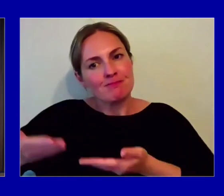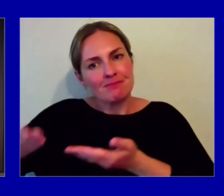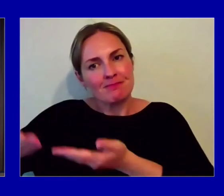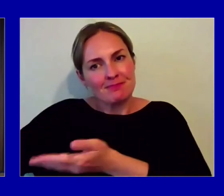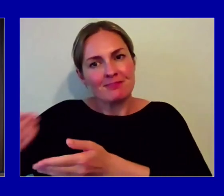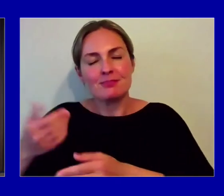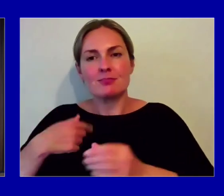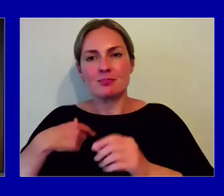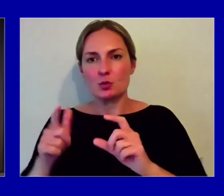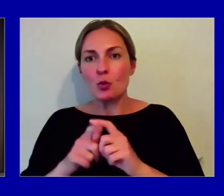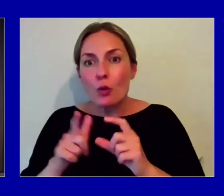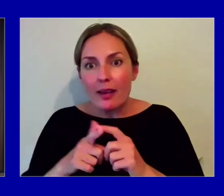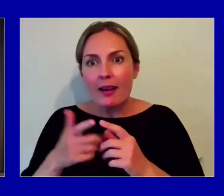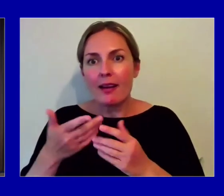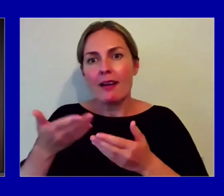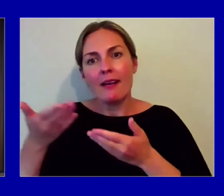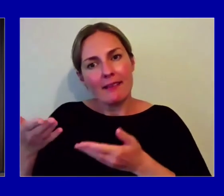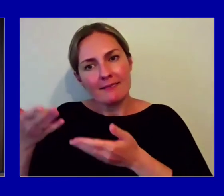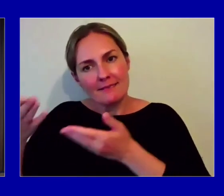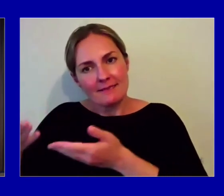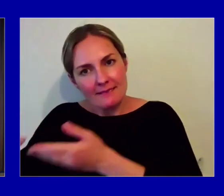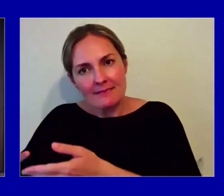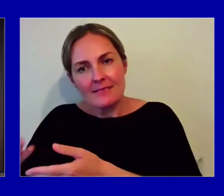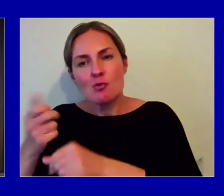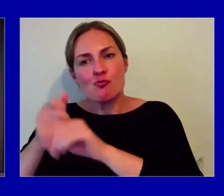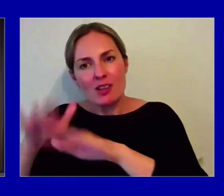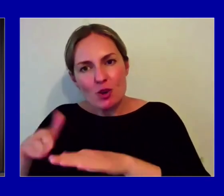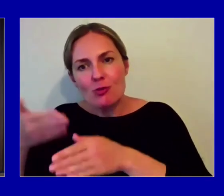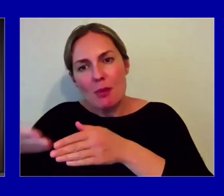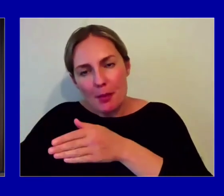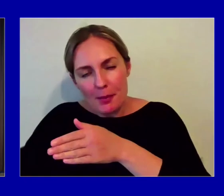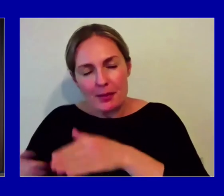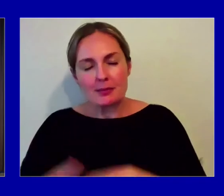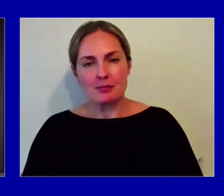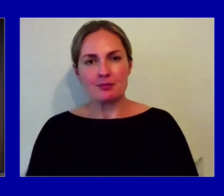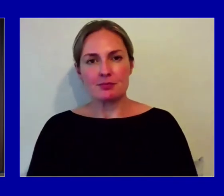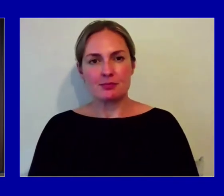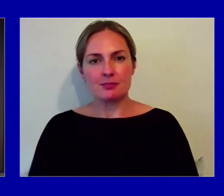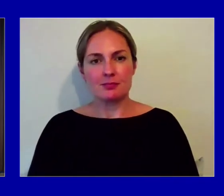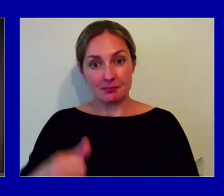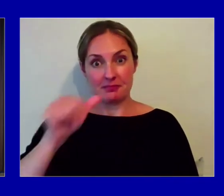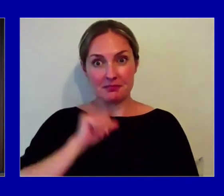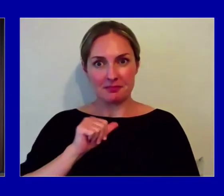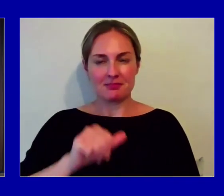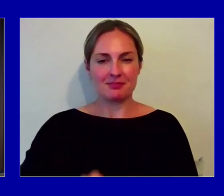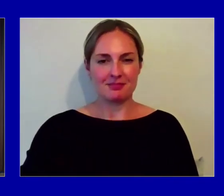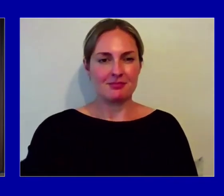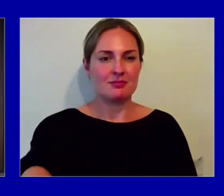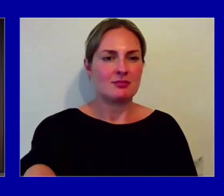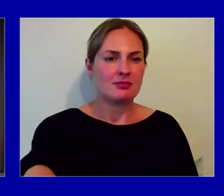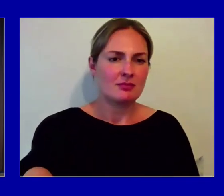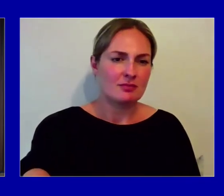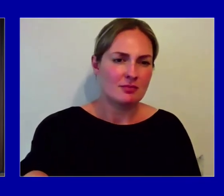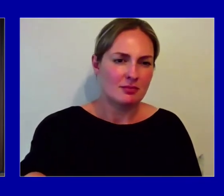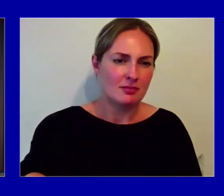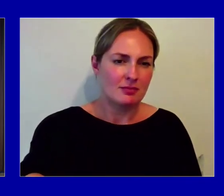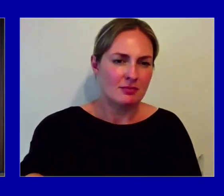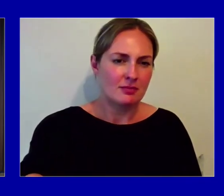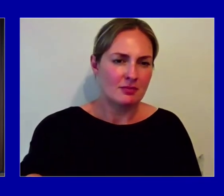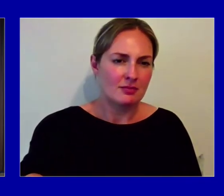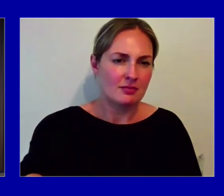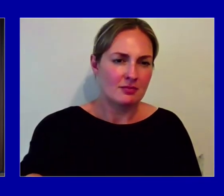she will carry that legacy on. Um, and yeah, I guess for me, like, um, it's,